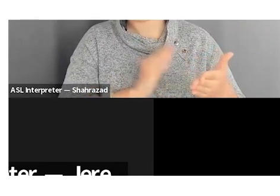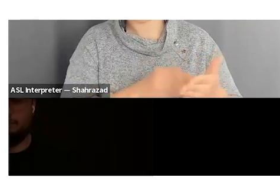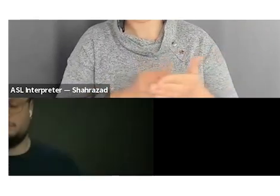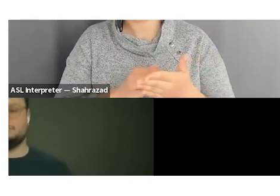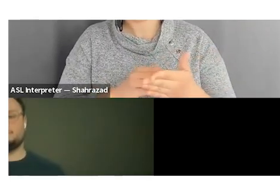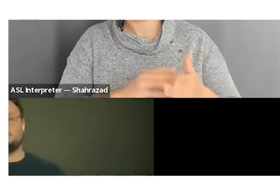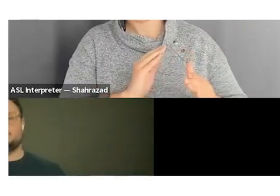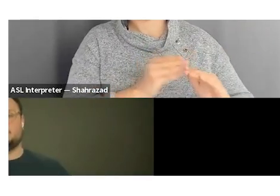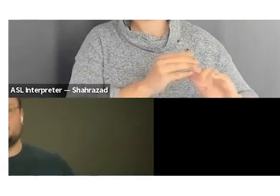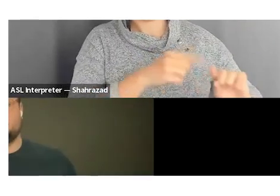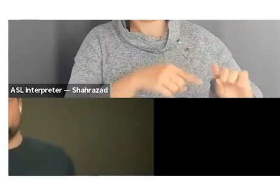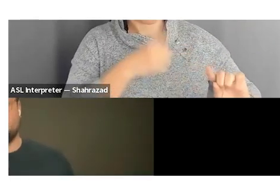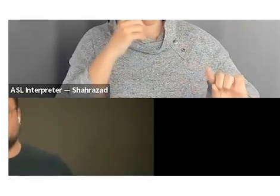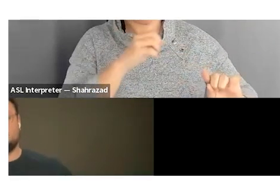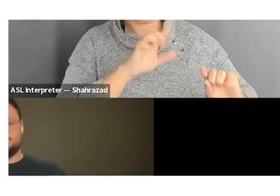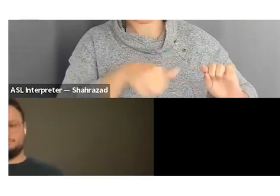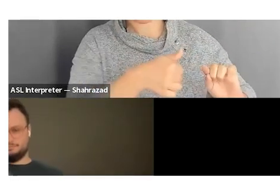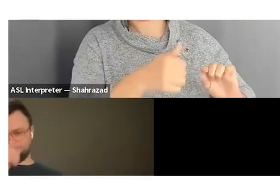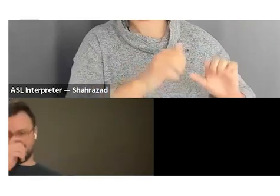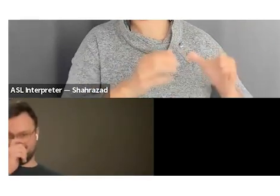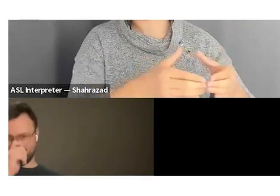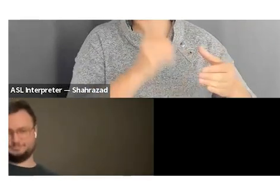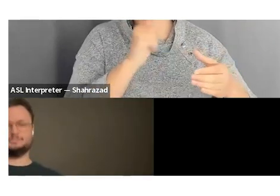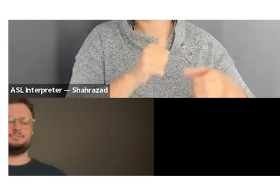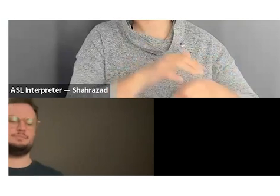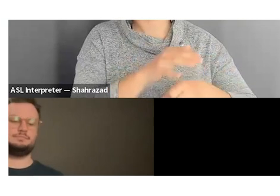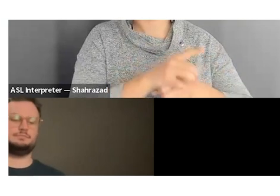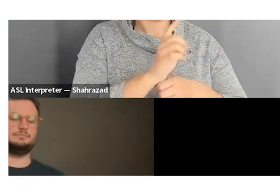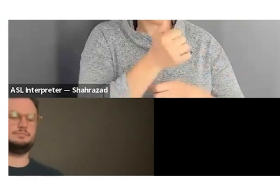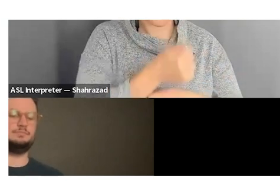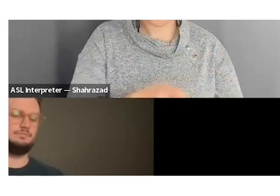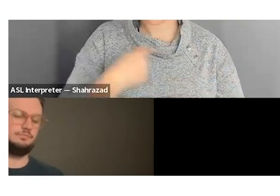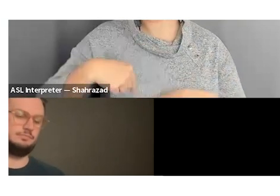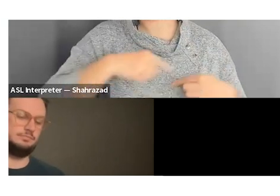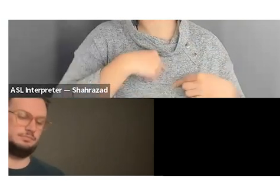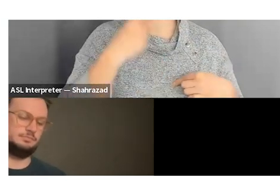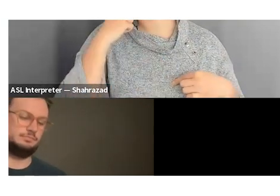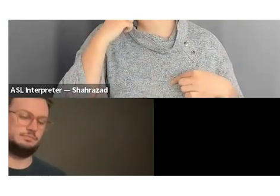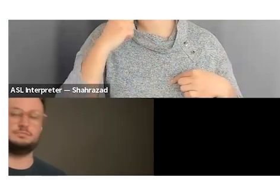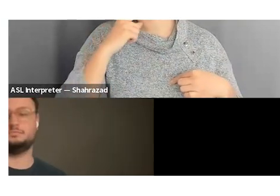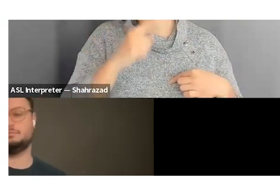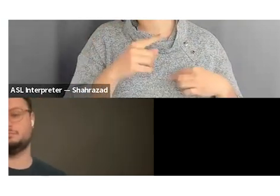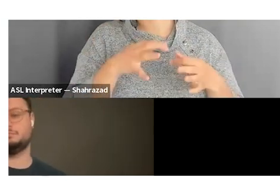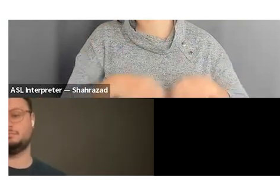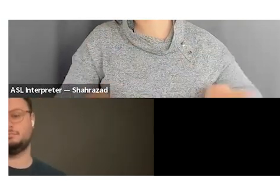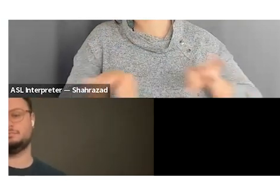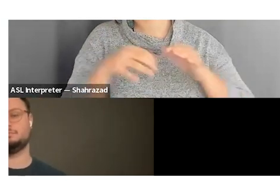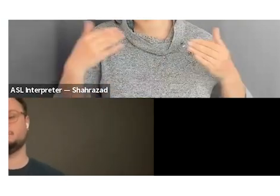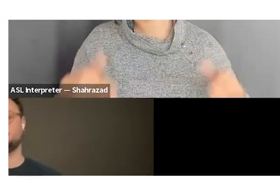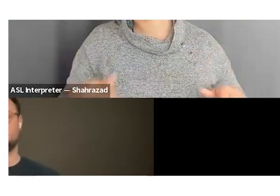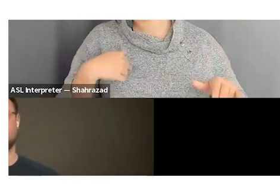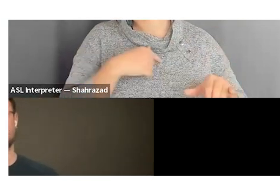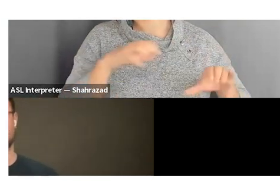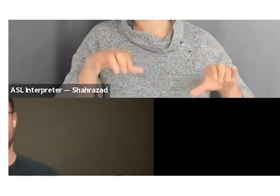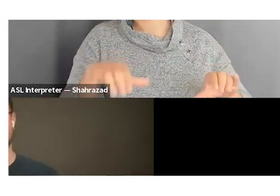There's not enough abundance for any of us. So this is why I think it's really, really important in the work that we do